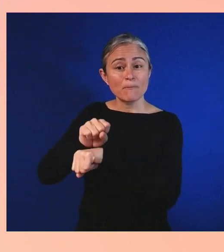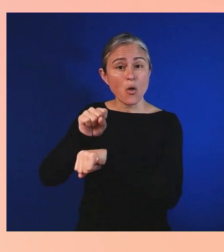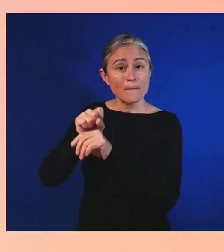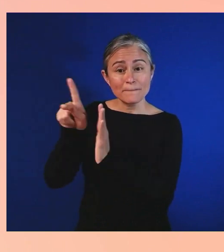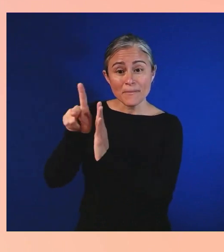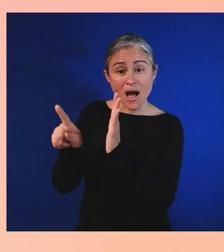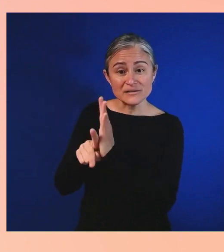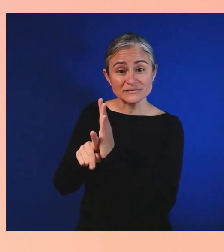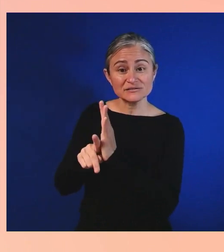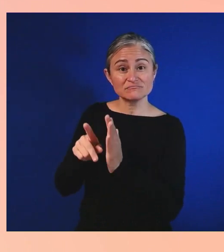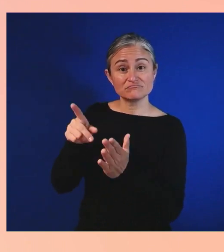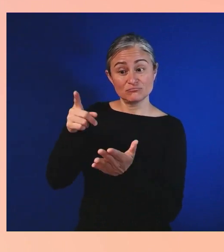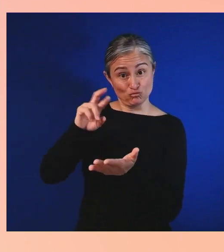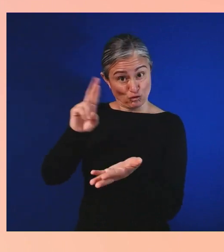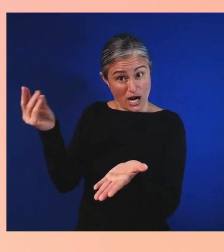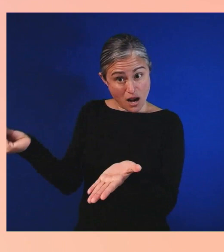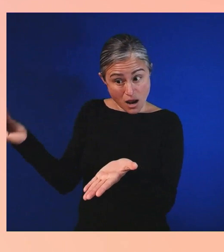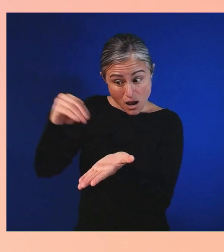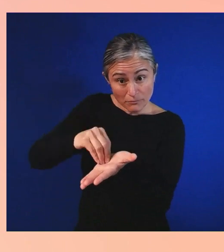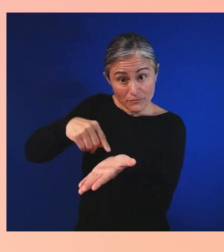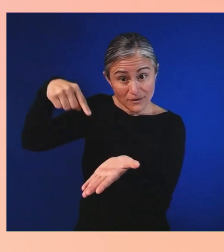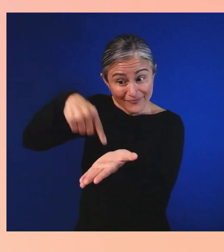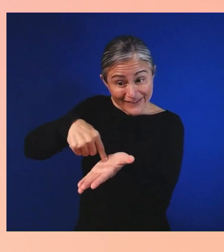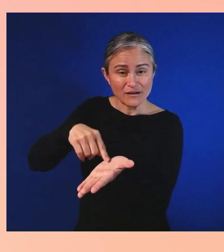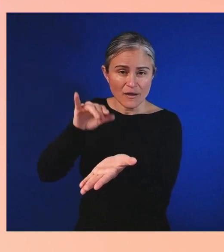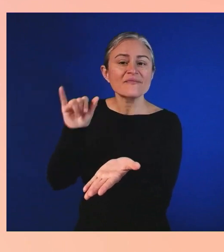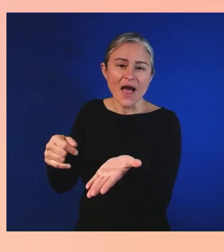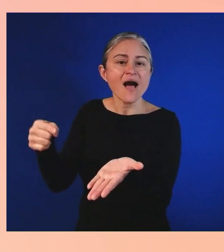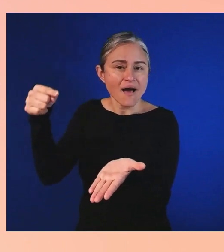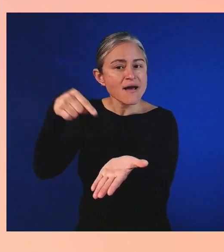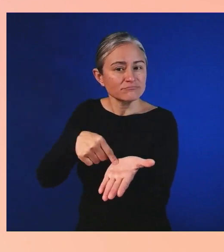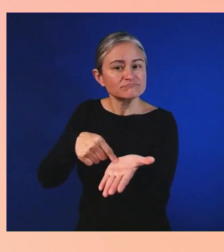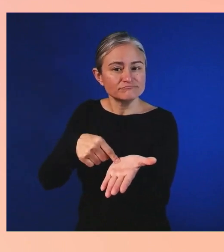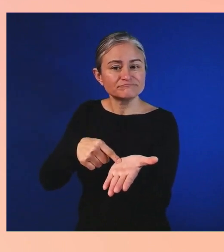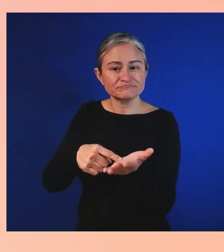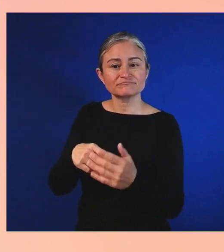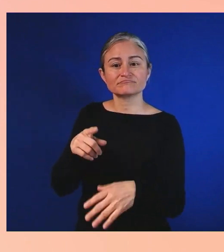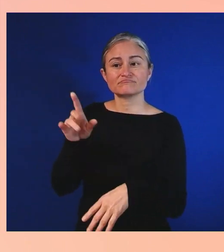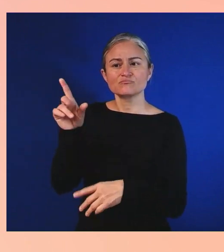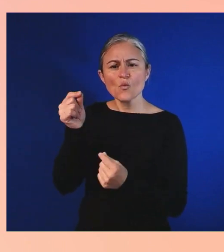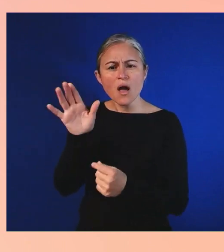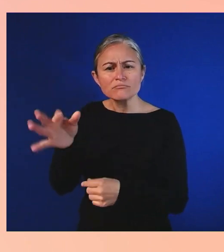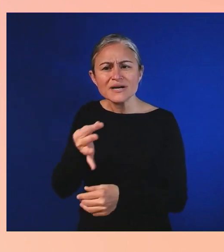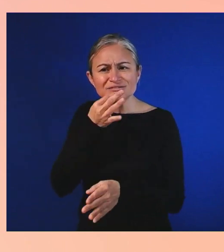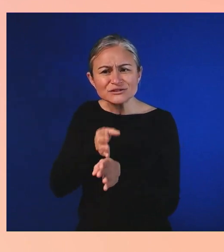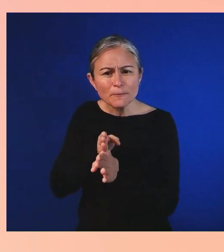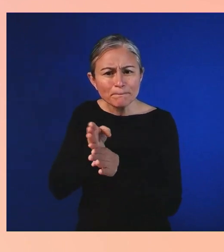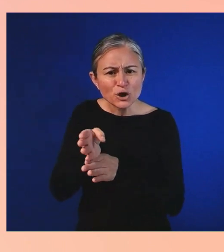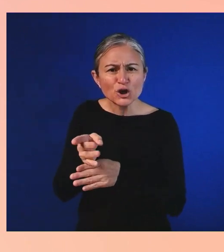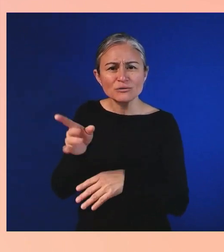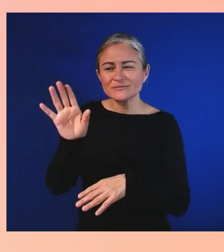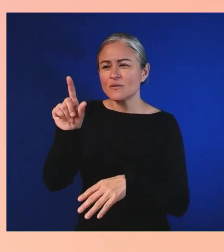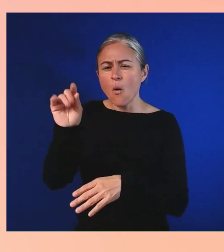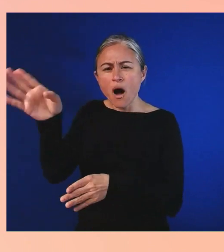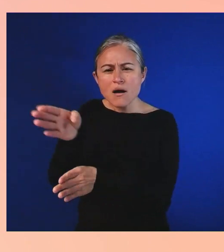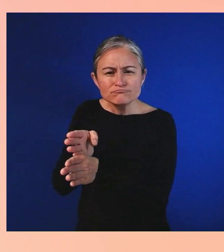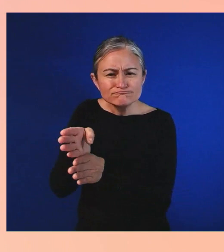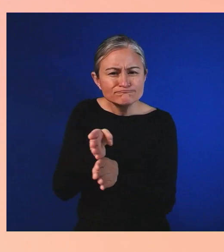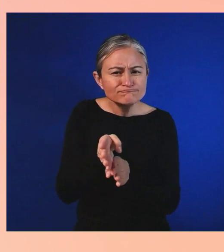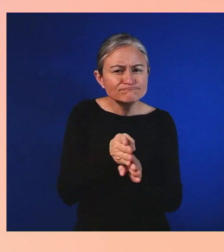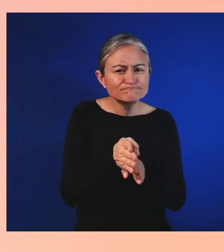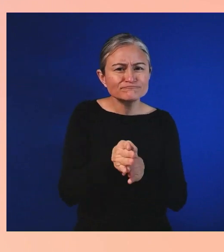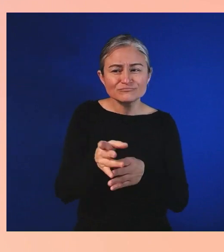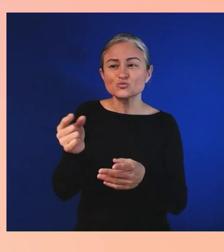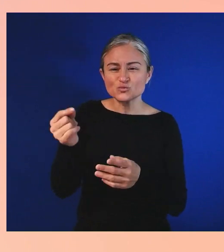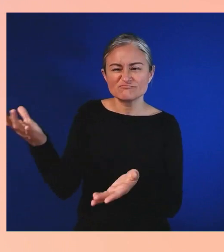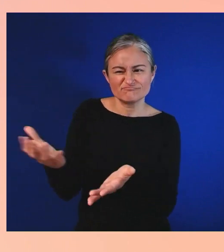and also to bring their expertise in their different fields to the OPDs, to organizations of persons with disabilities,